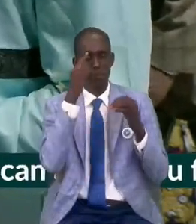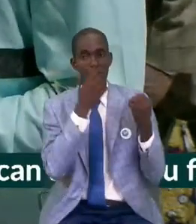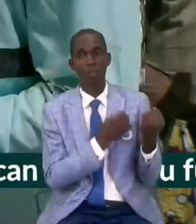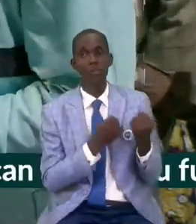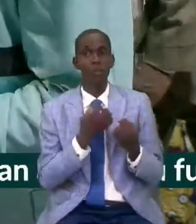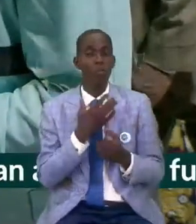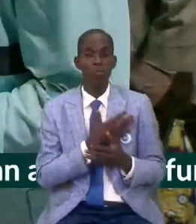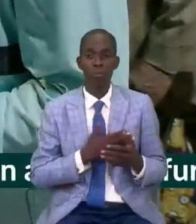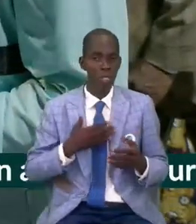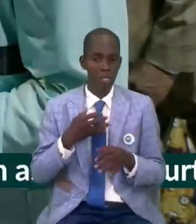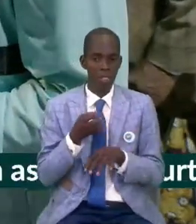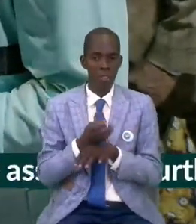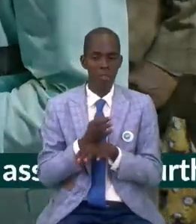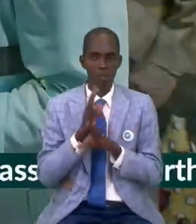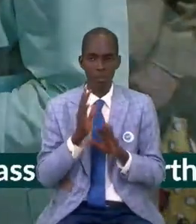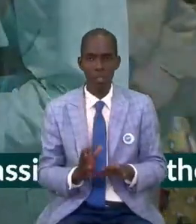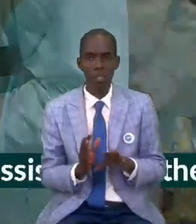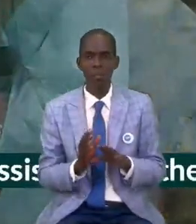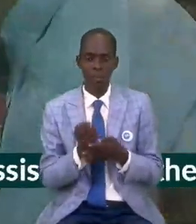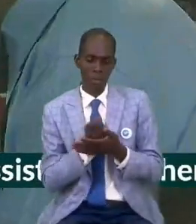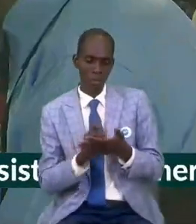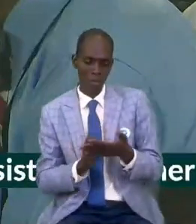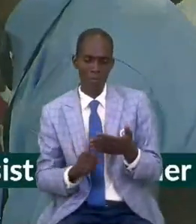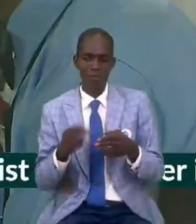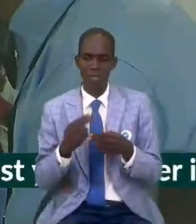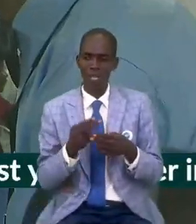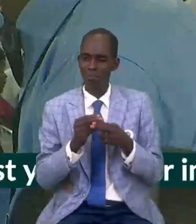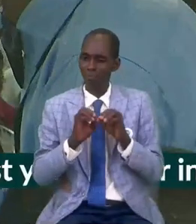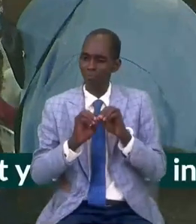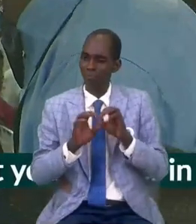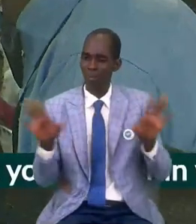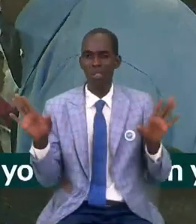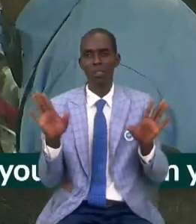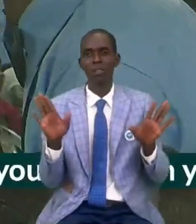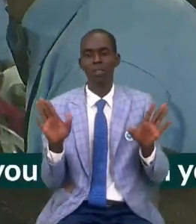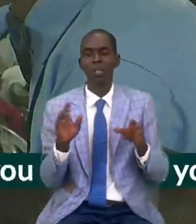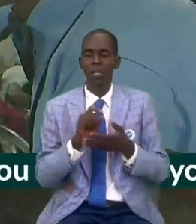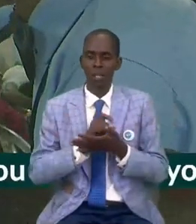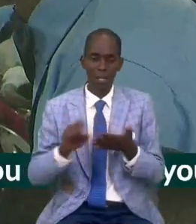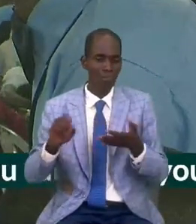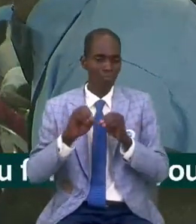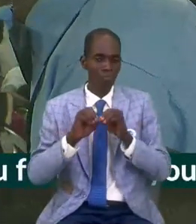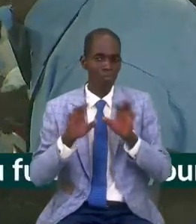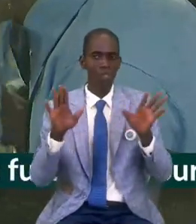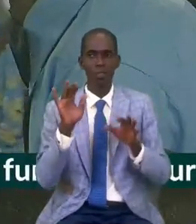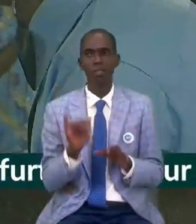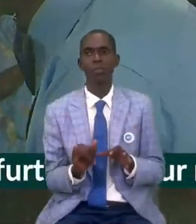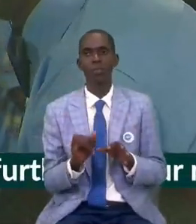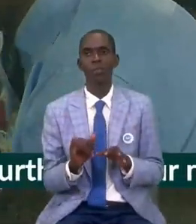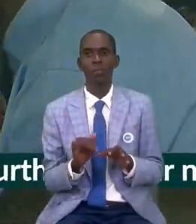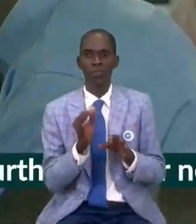Write in capital letters. Get their names, get their phone numbers, get the